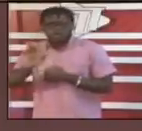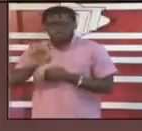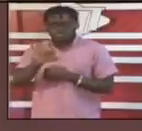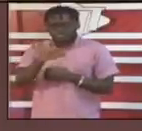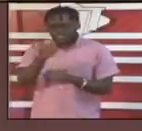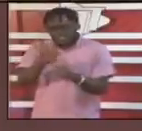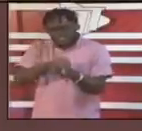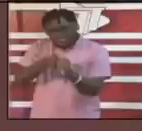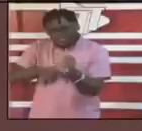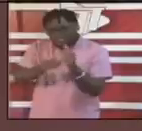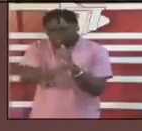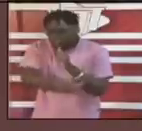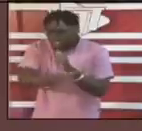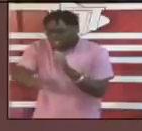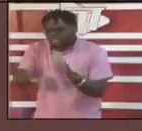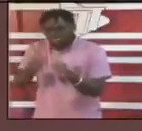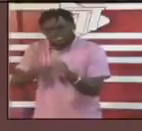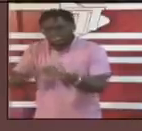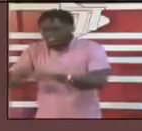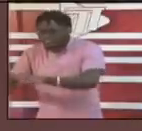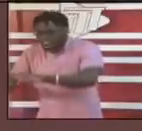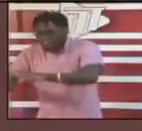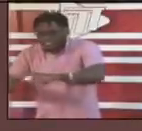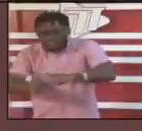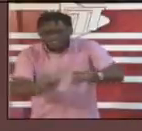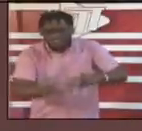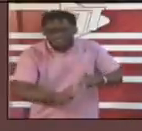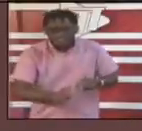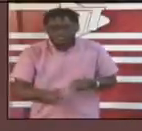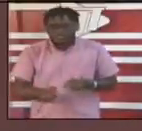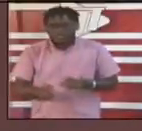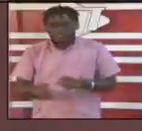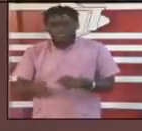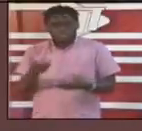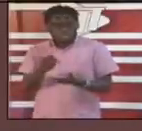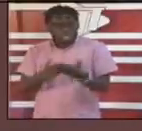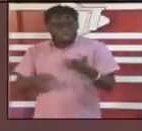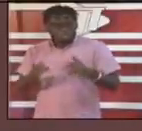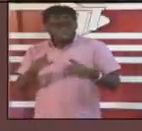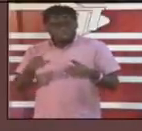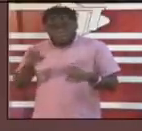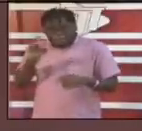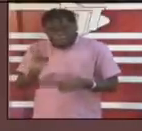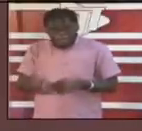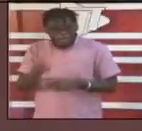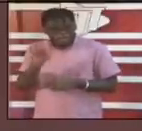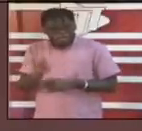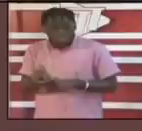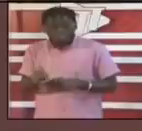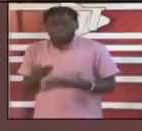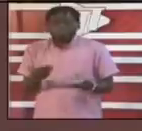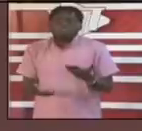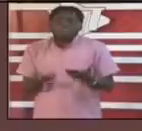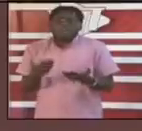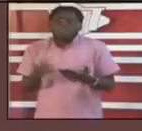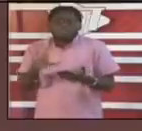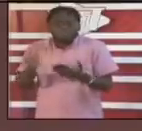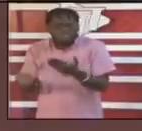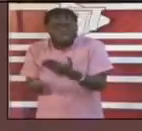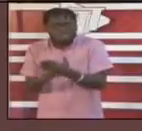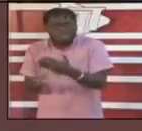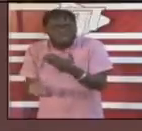children may need additional tutoring in areas they are struggling with. Pay attention to your